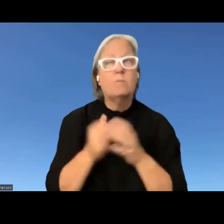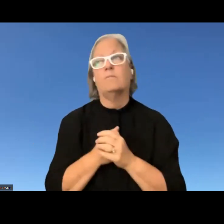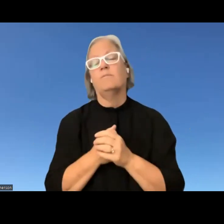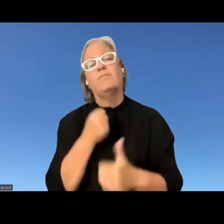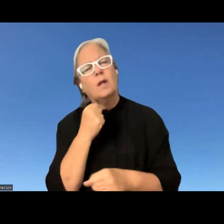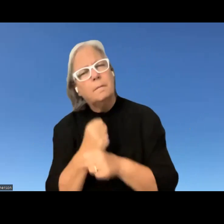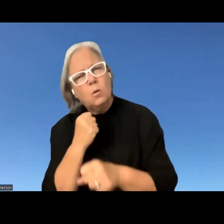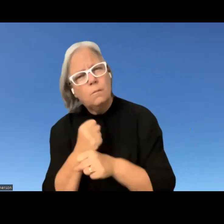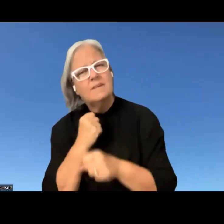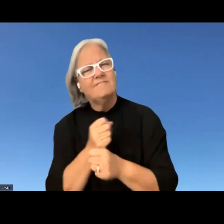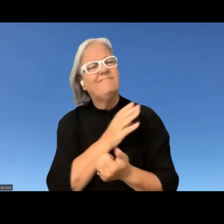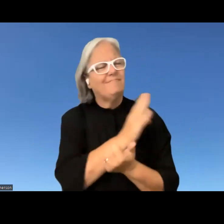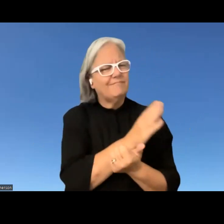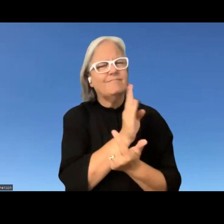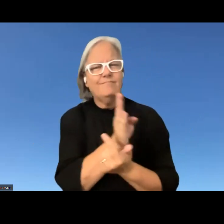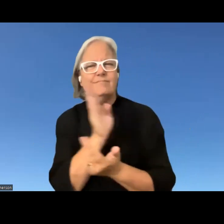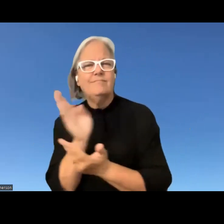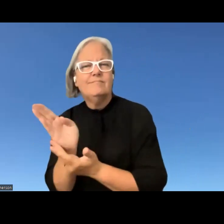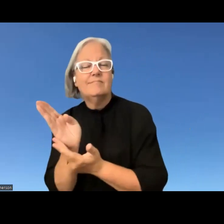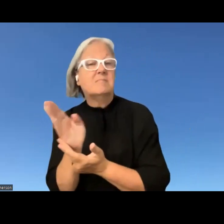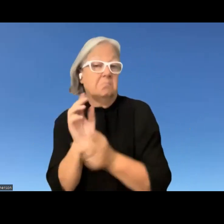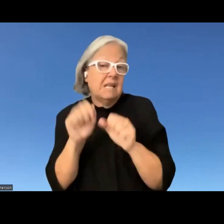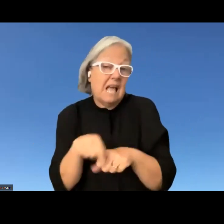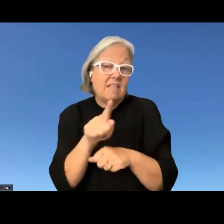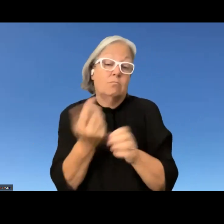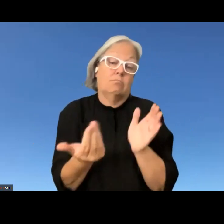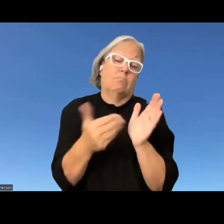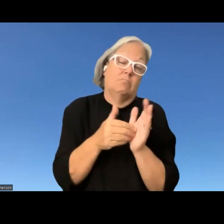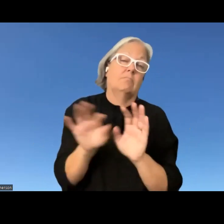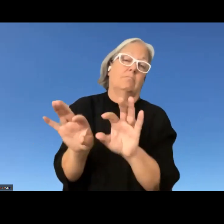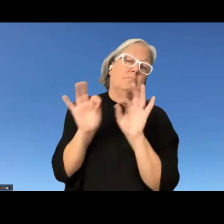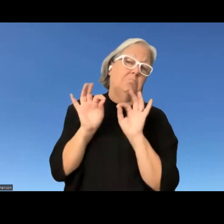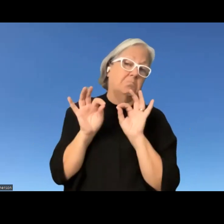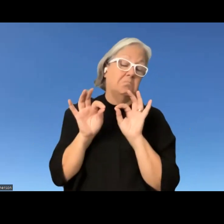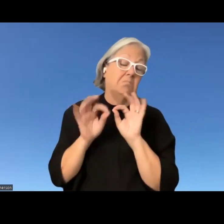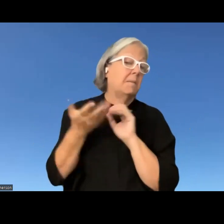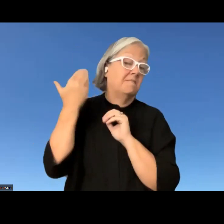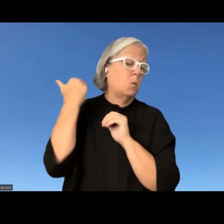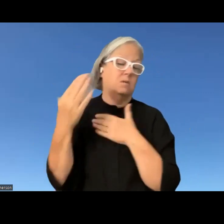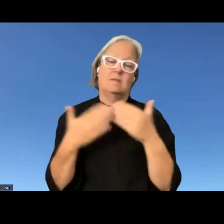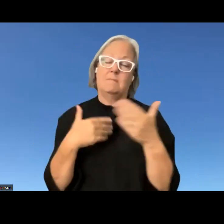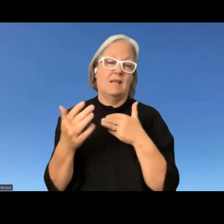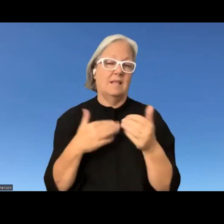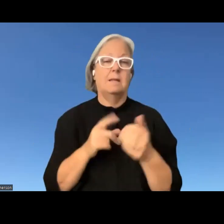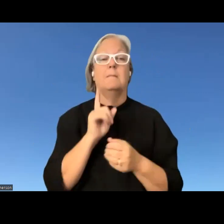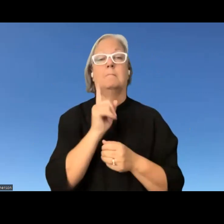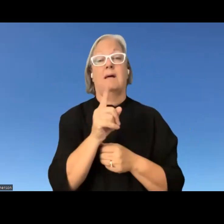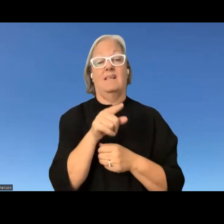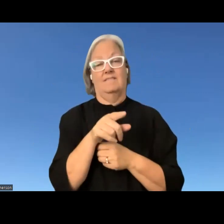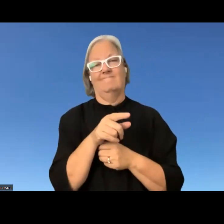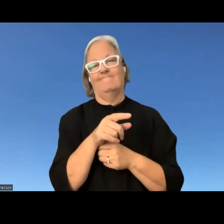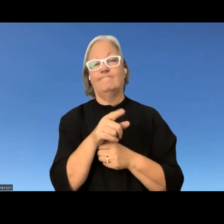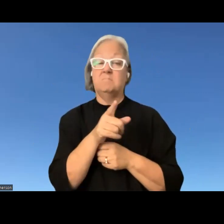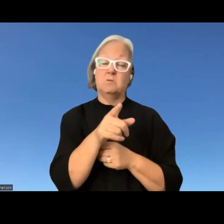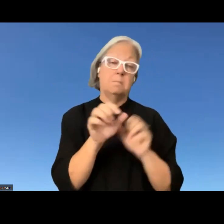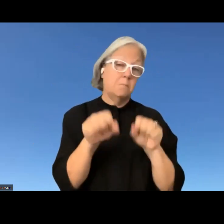is possible to nominate again, but it is only possible to win an award with the same. So it's also possible if you have